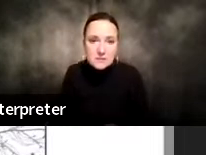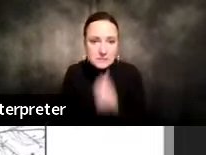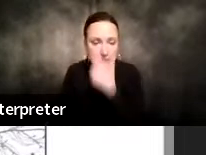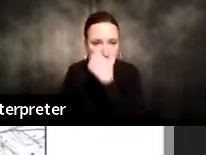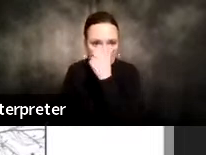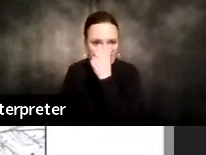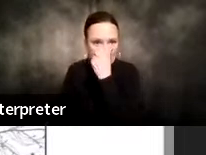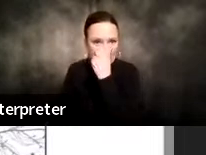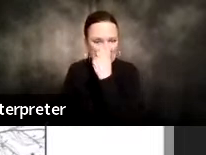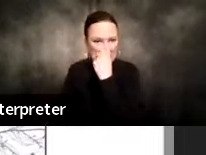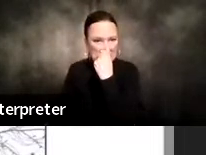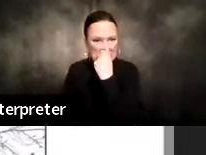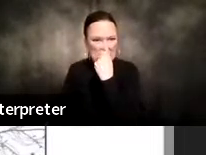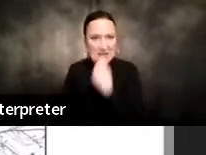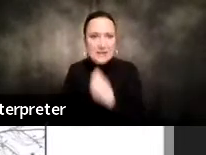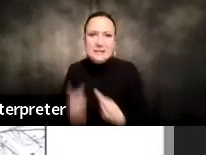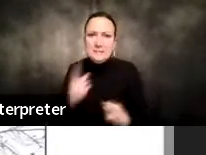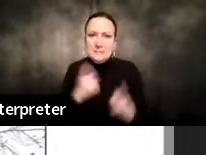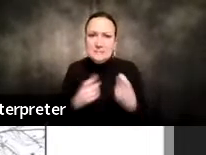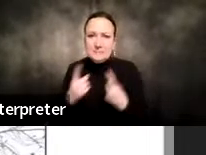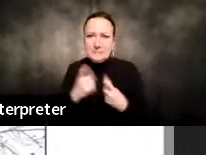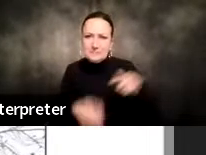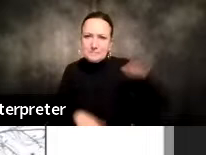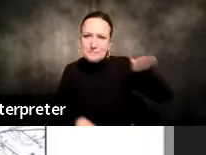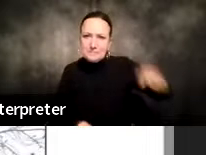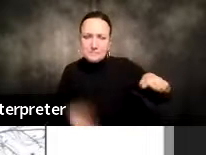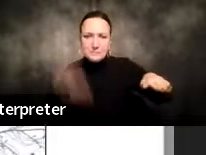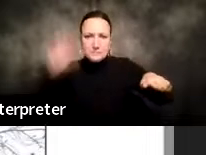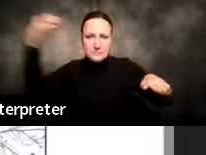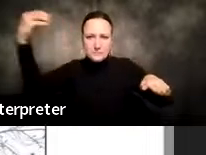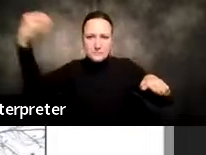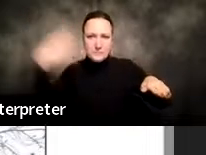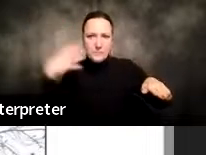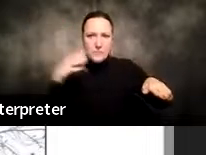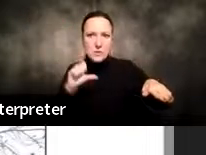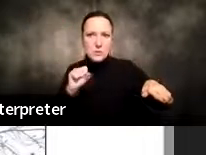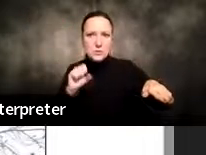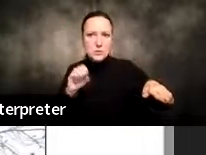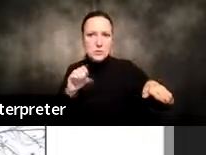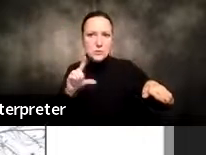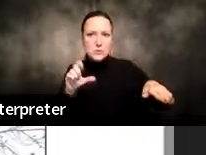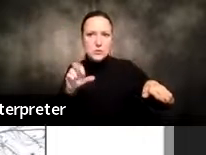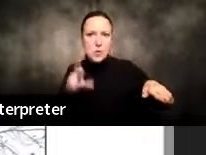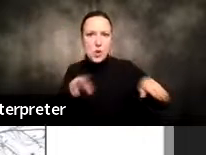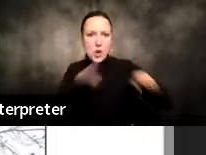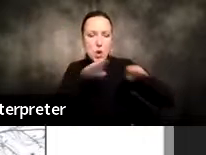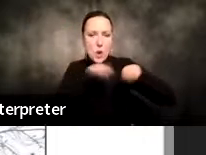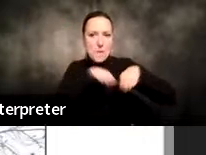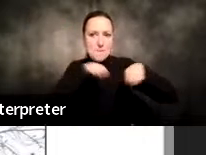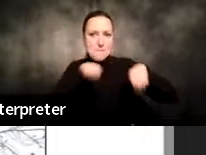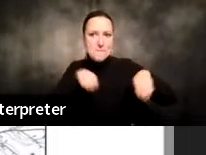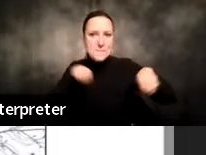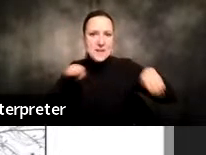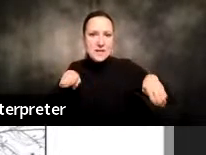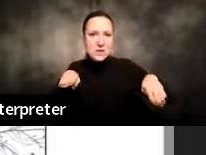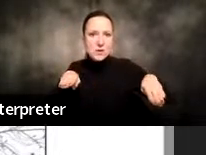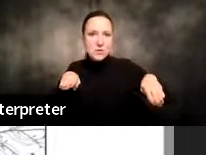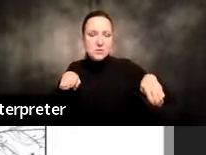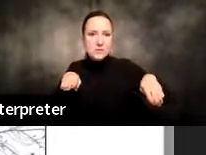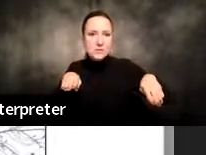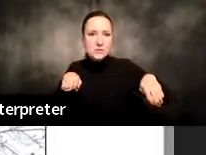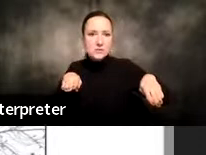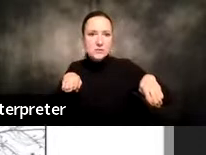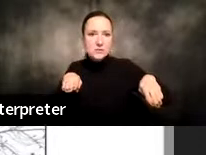question. Someone asked about the solar panels. I did ask him about this as well, and he applied for these